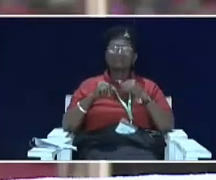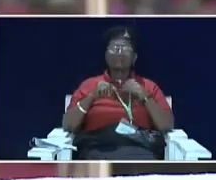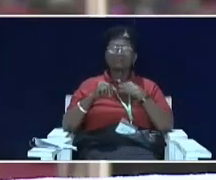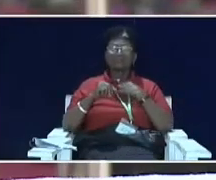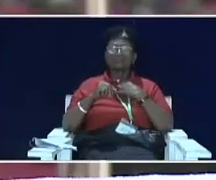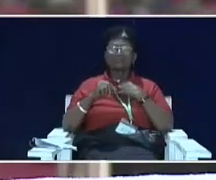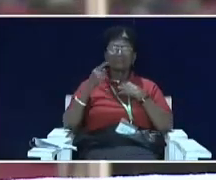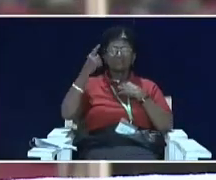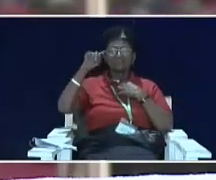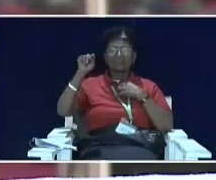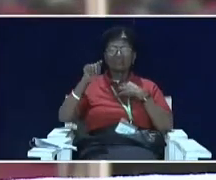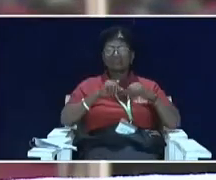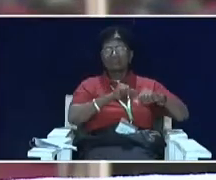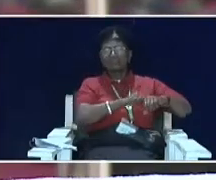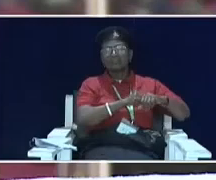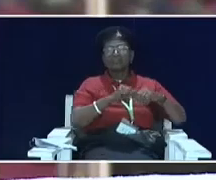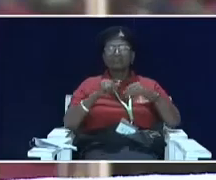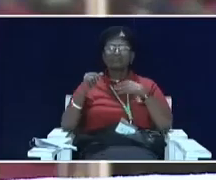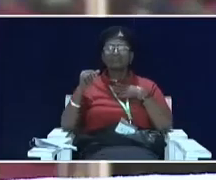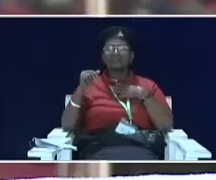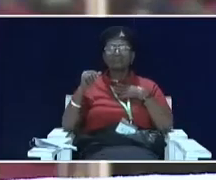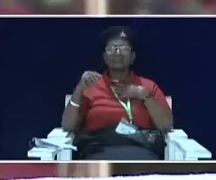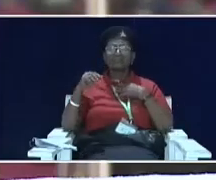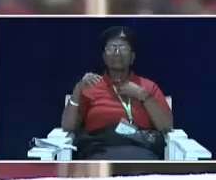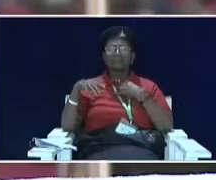For protection.